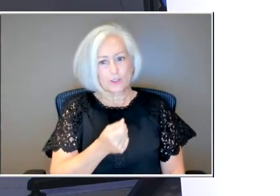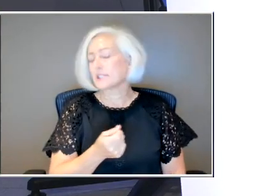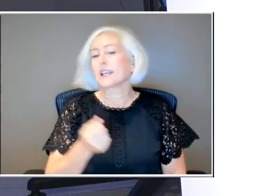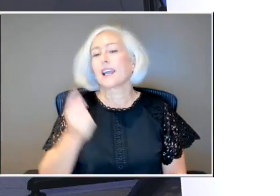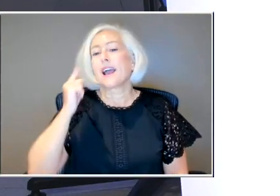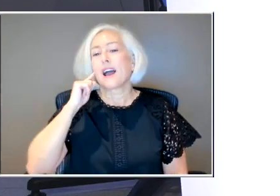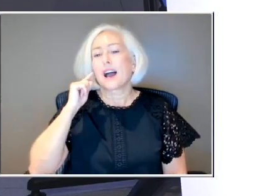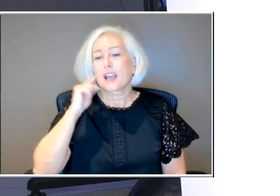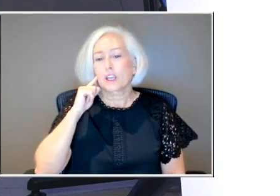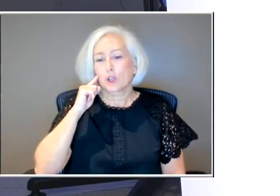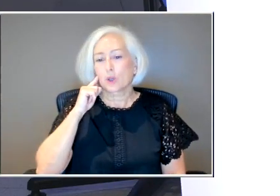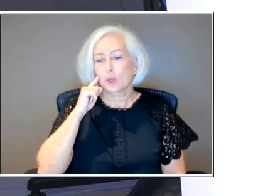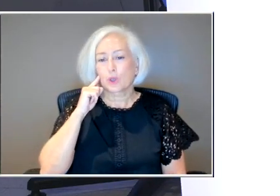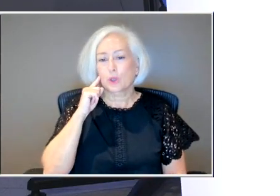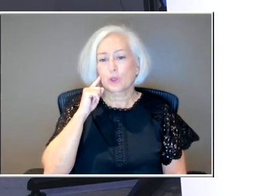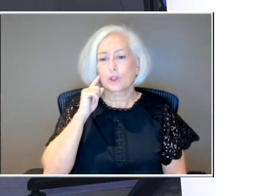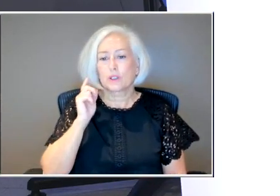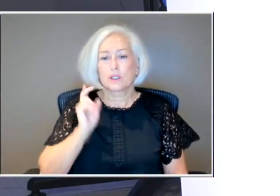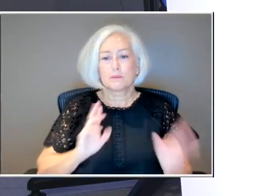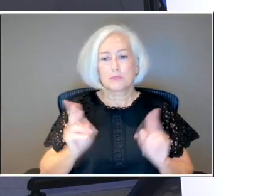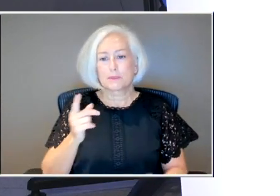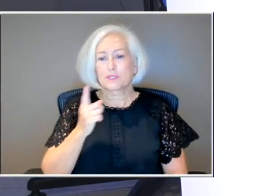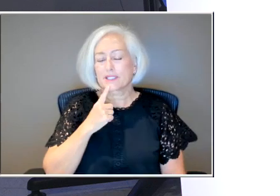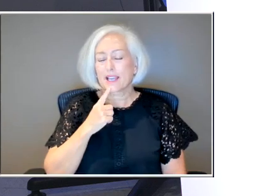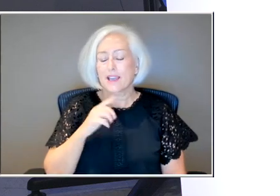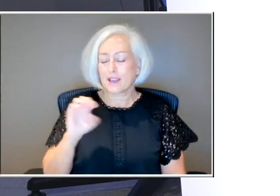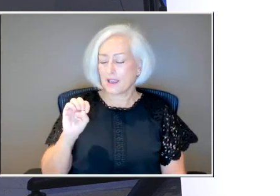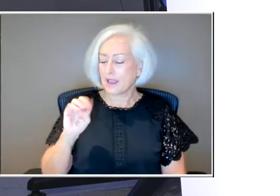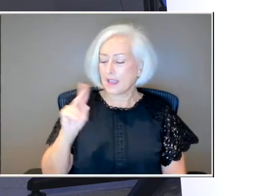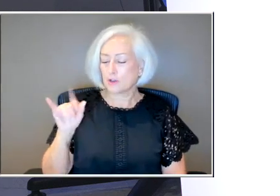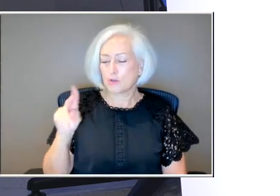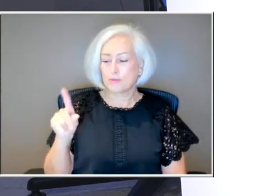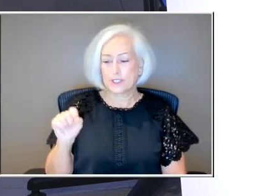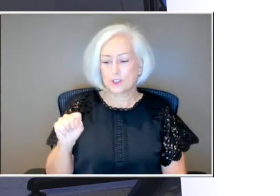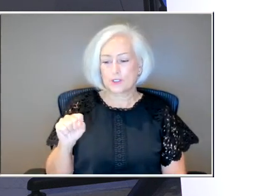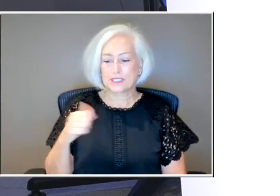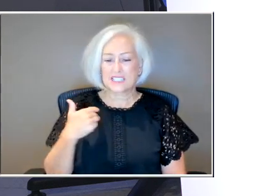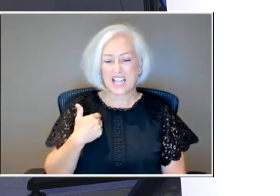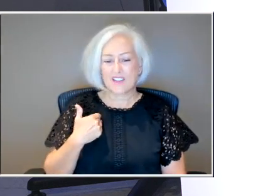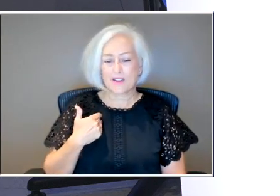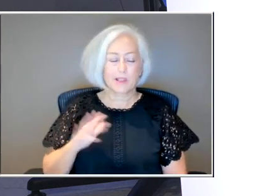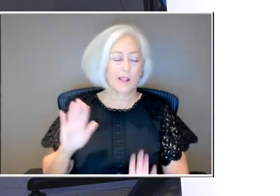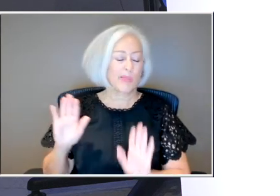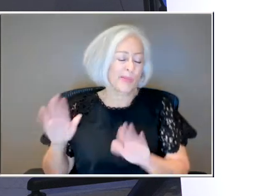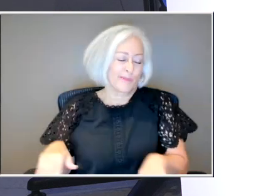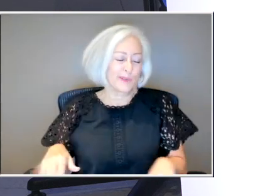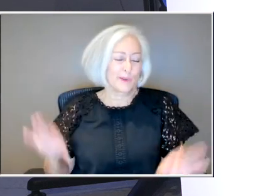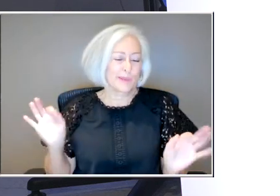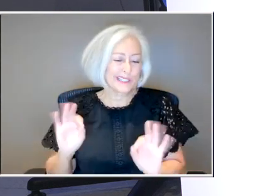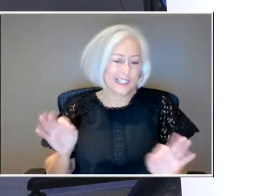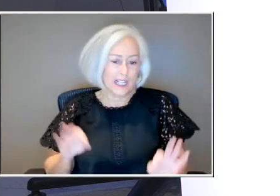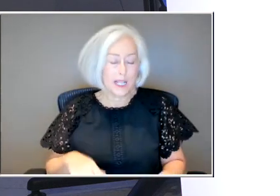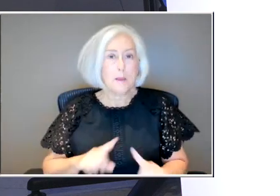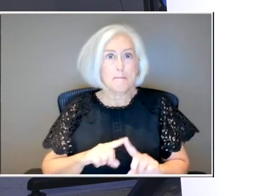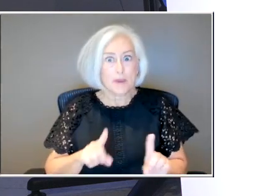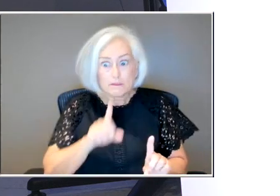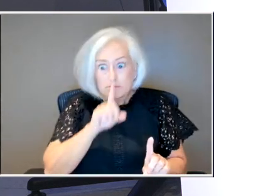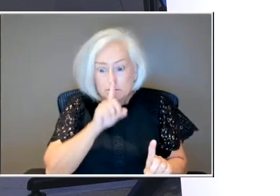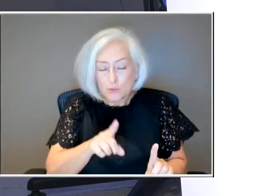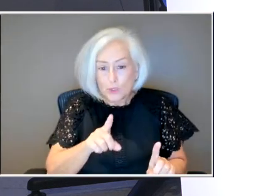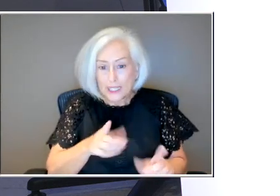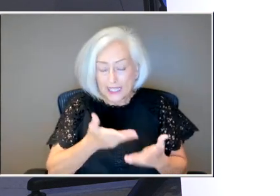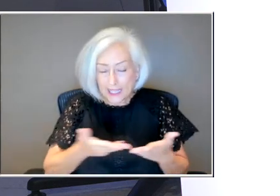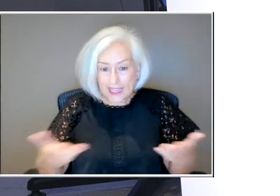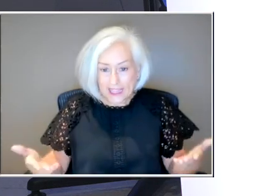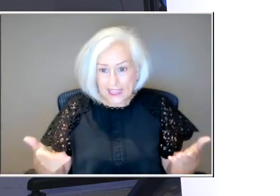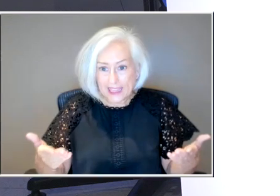they have endometriosis. But when you keep calling it a disease and that it's an actual thing, and we can kind of dive deeper into explaining